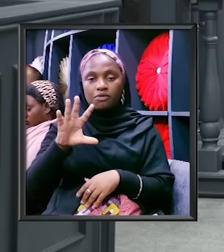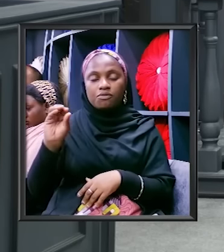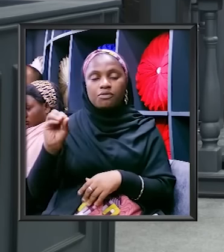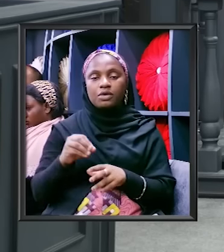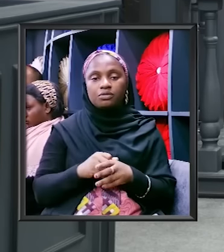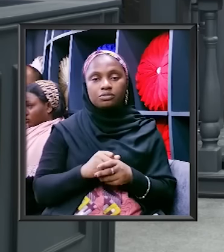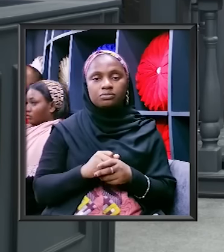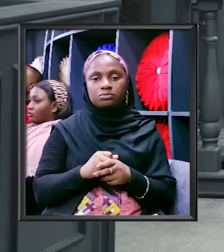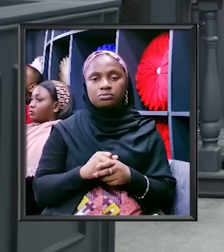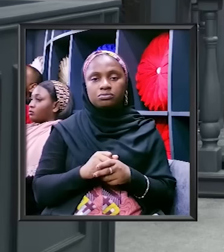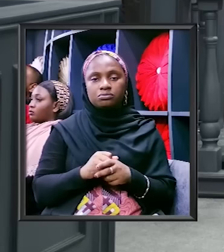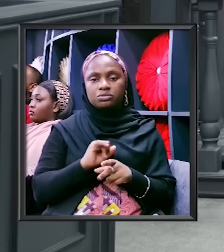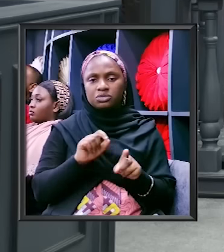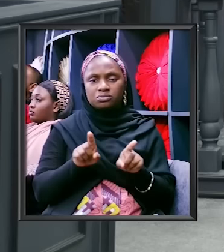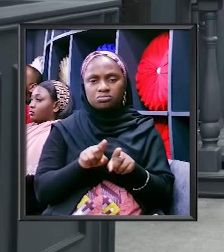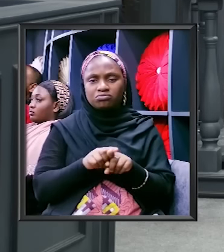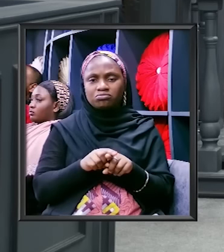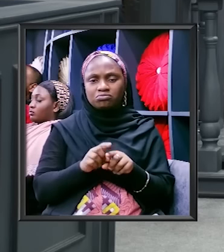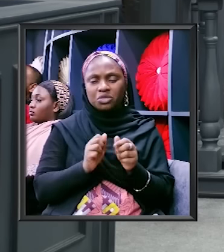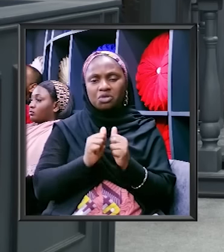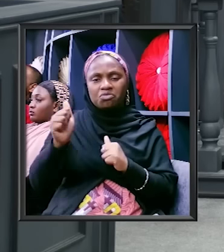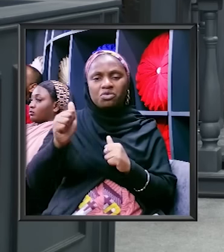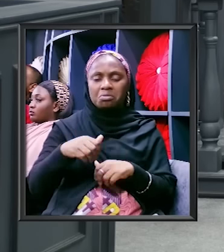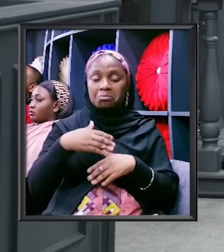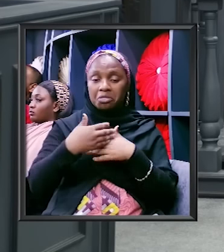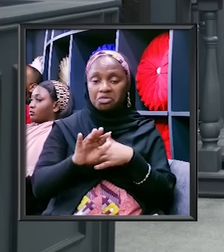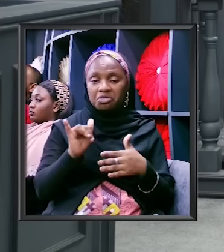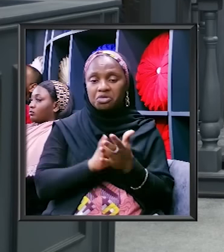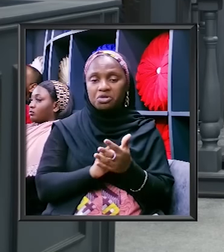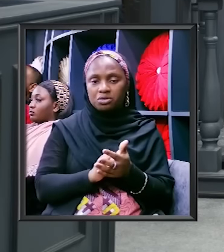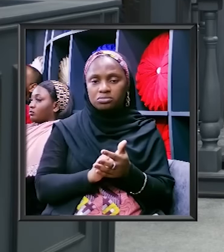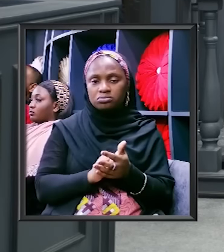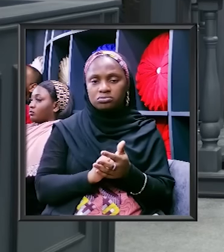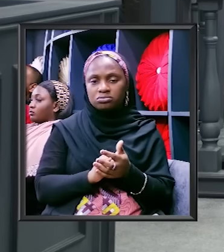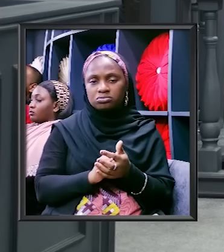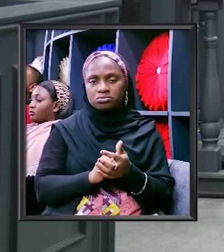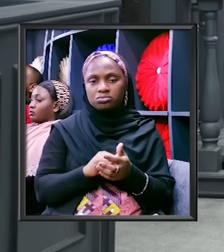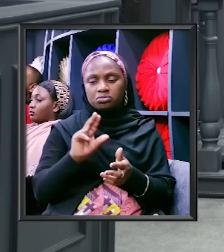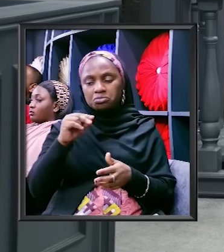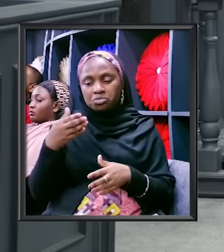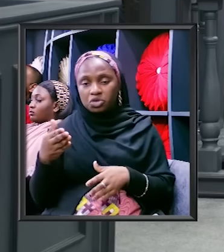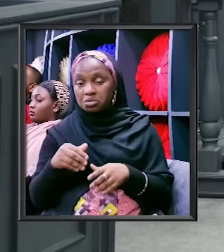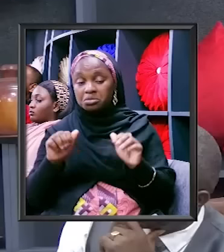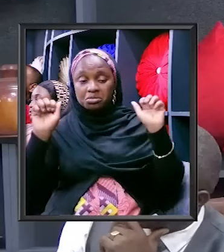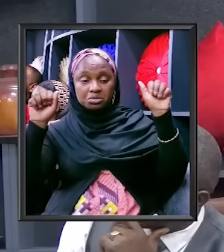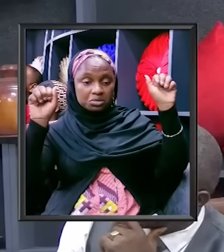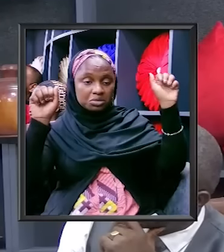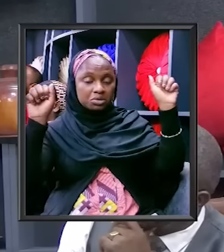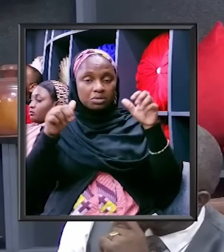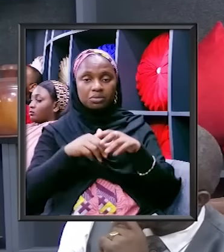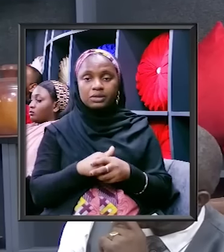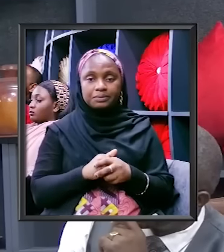2025. It be like, say, 2025 far. After 2025, will they remain again in our campaign?